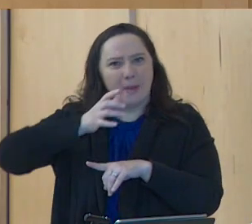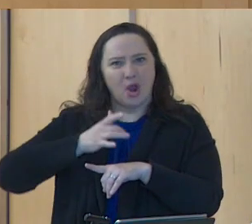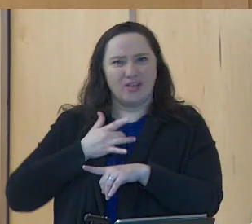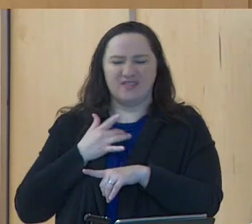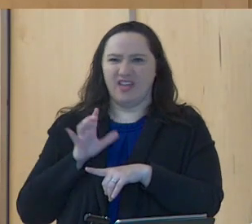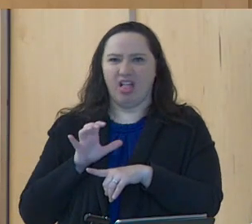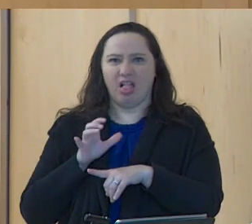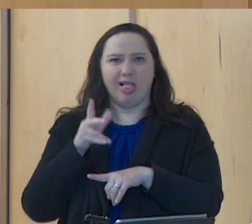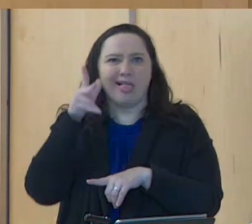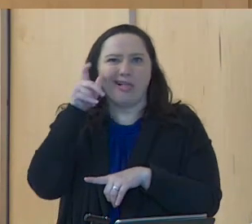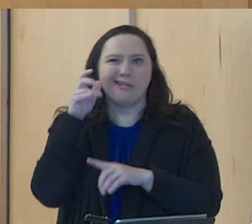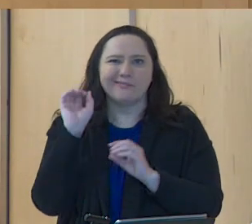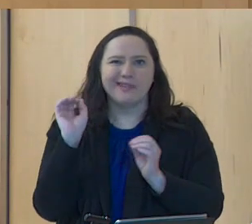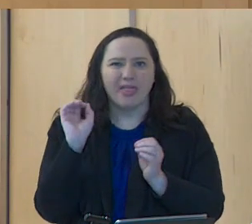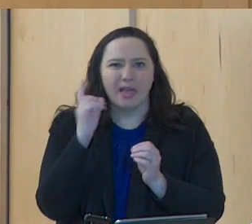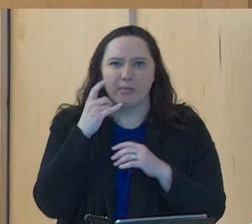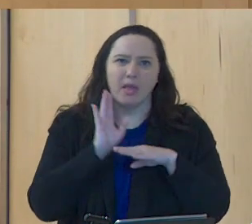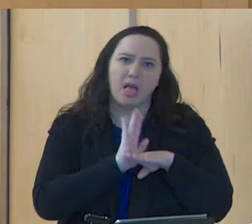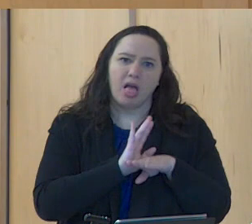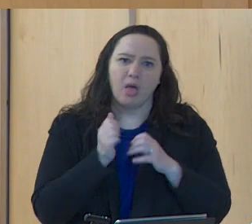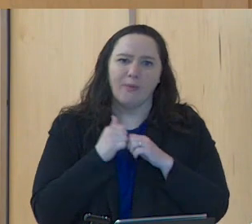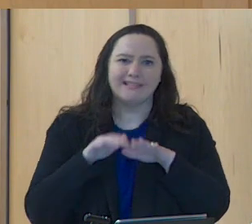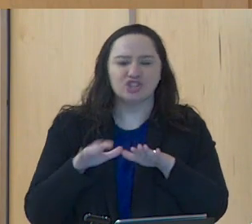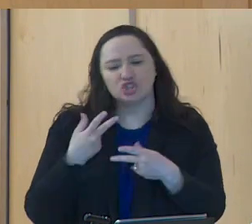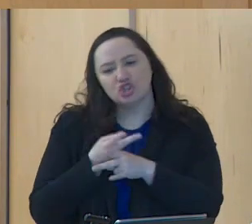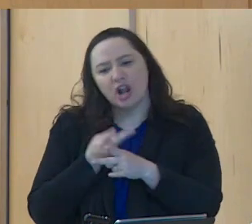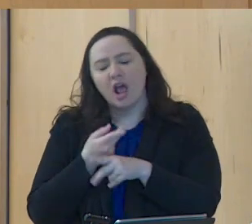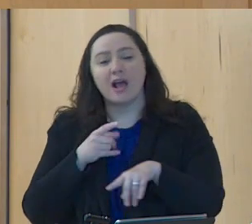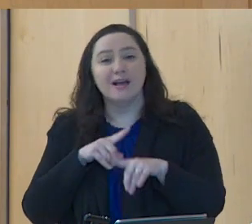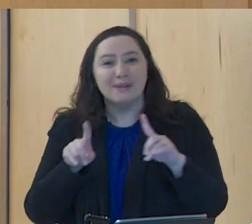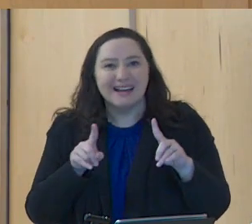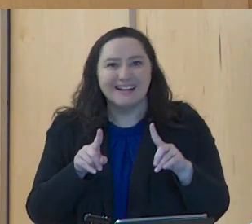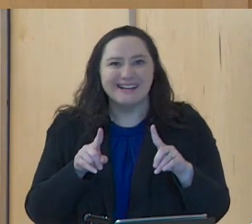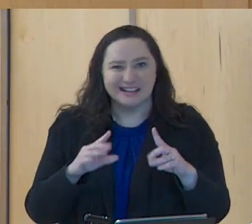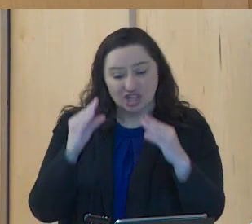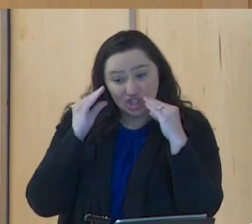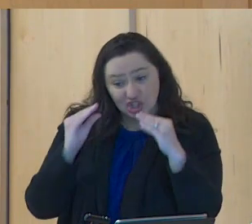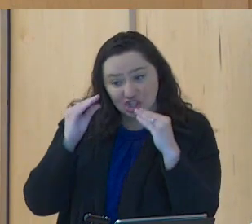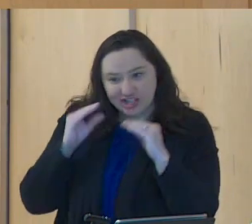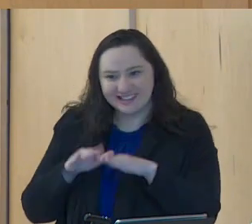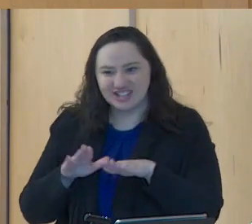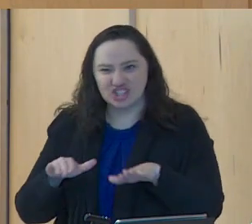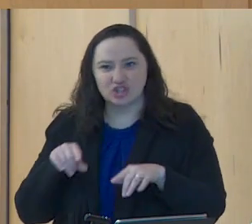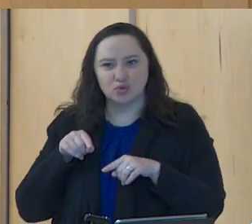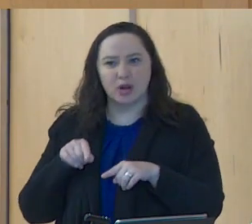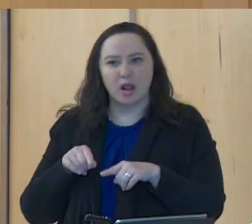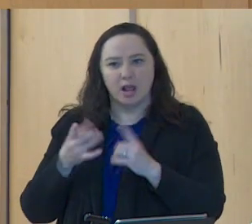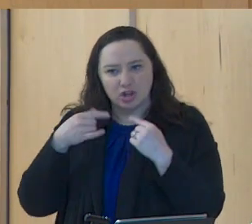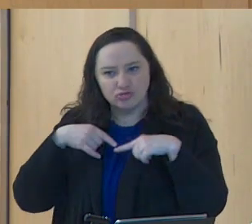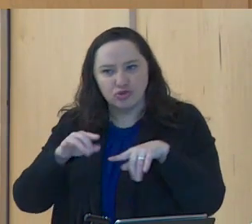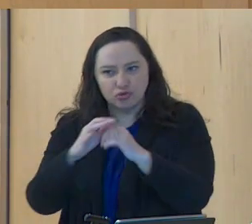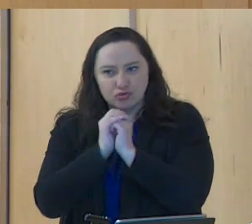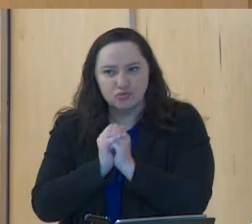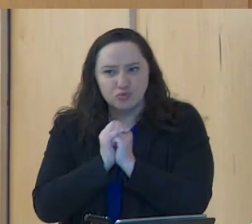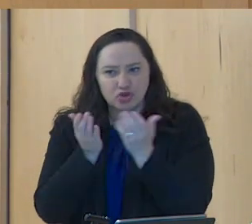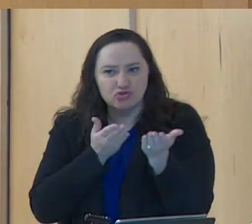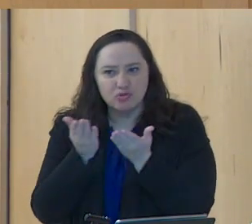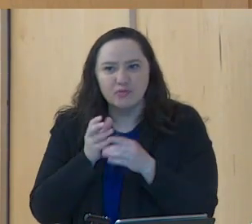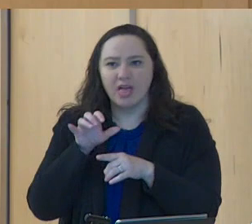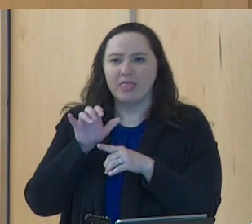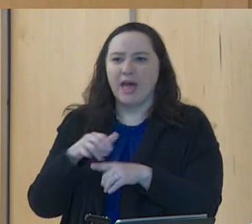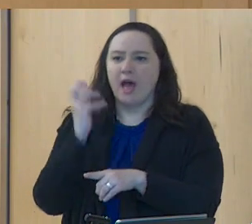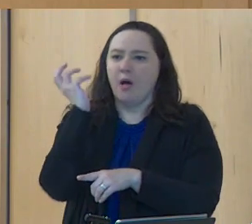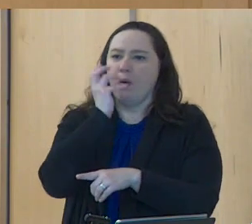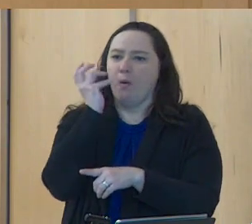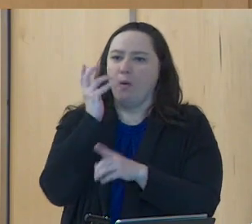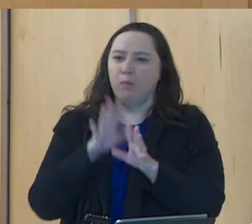much out of it. And yet that work of training children in worship is